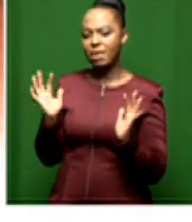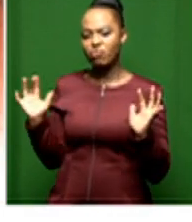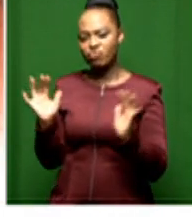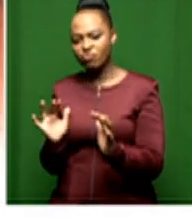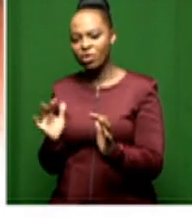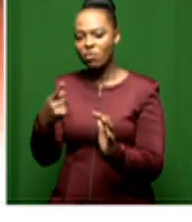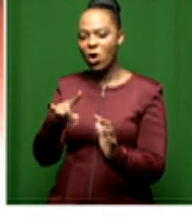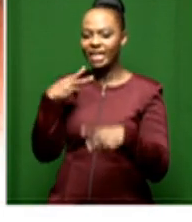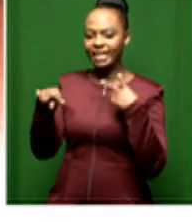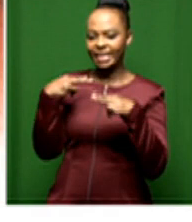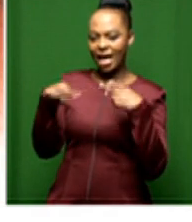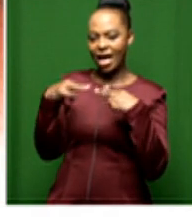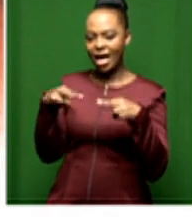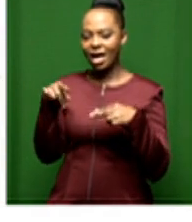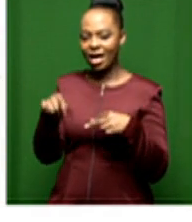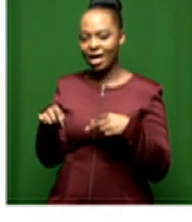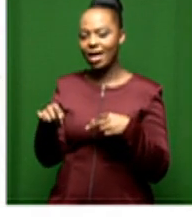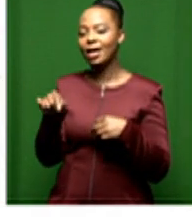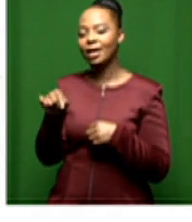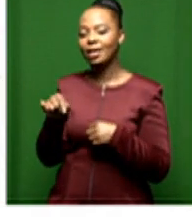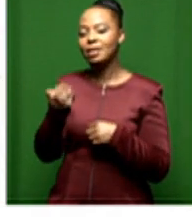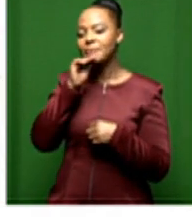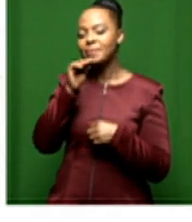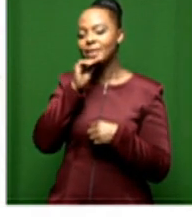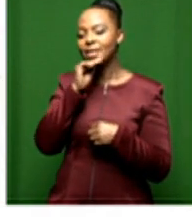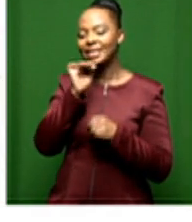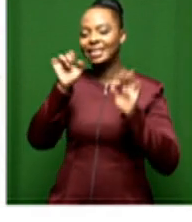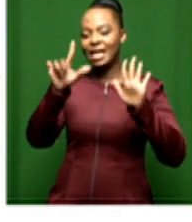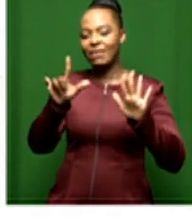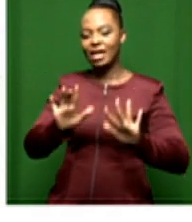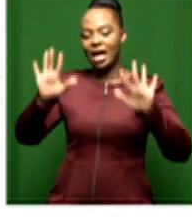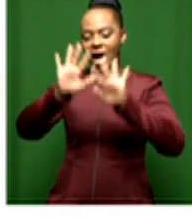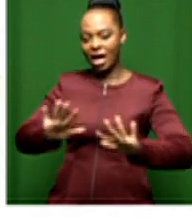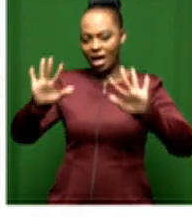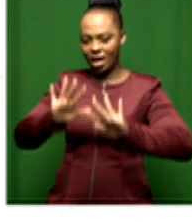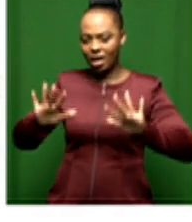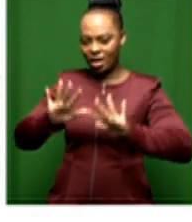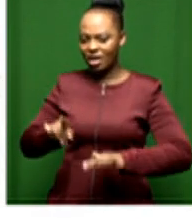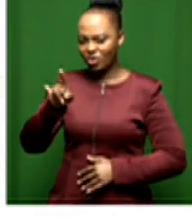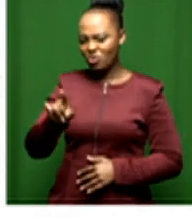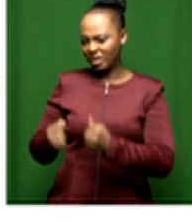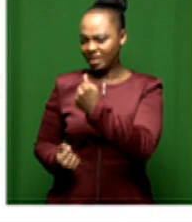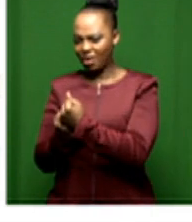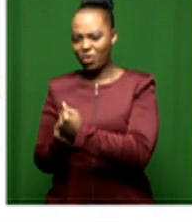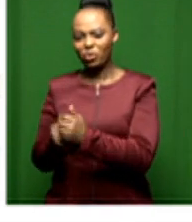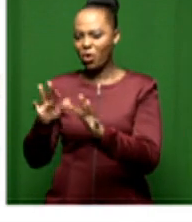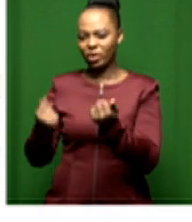dinner, there's this popular, sentiment called 7 colors. Are you for or against it?